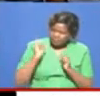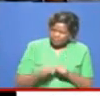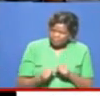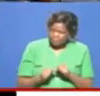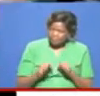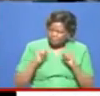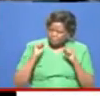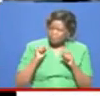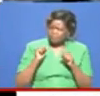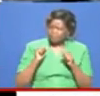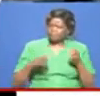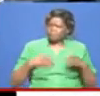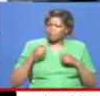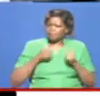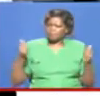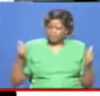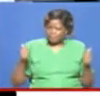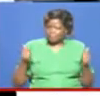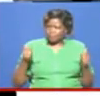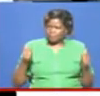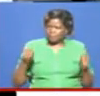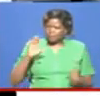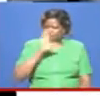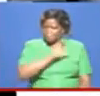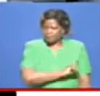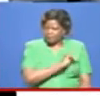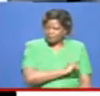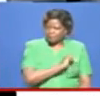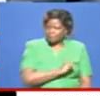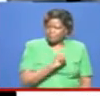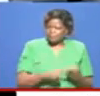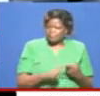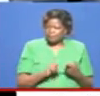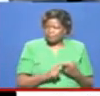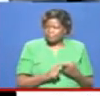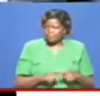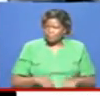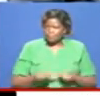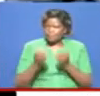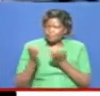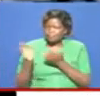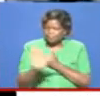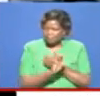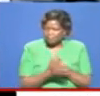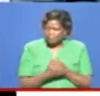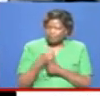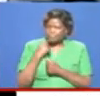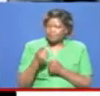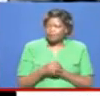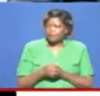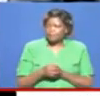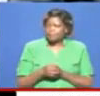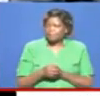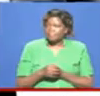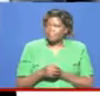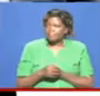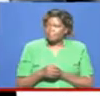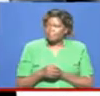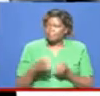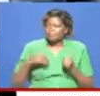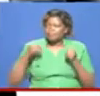disciplined enough to go the long haul and patient to go the long haul with your business? Mm-hmm. So there's a very big